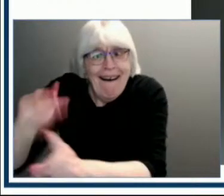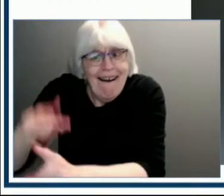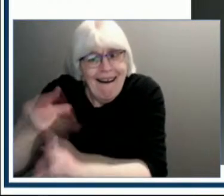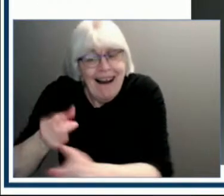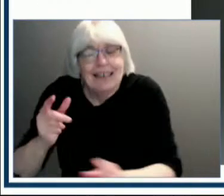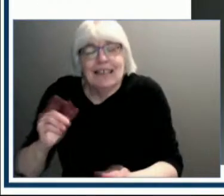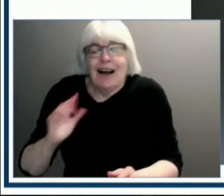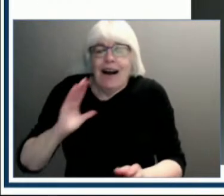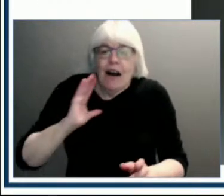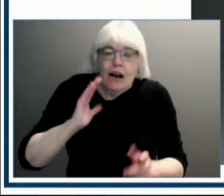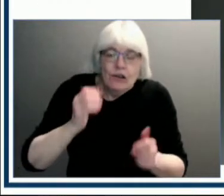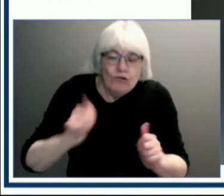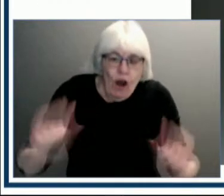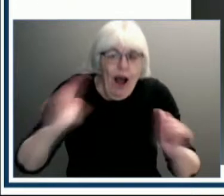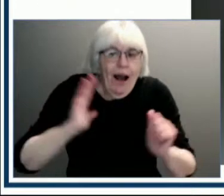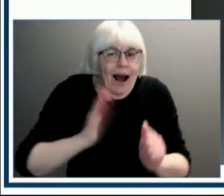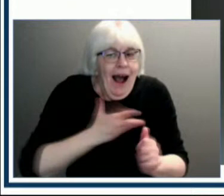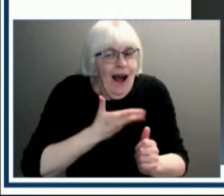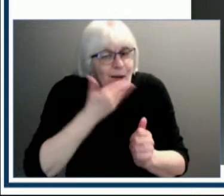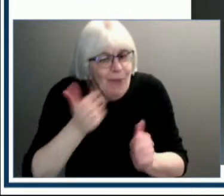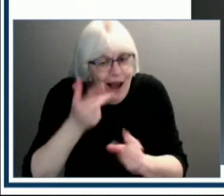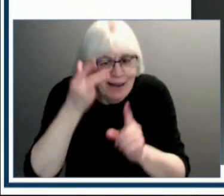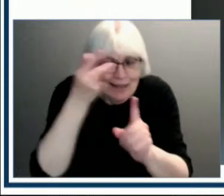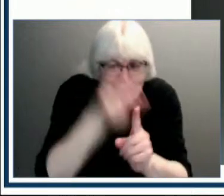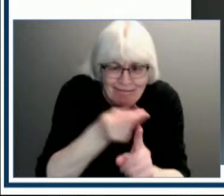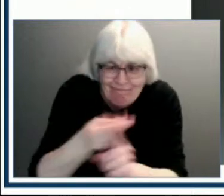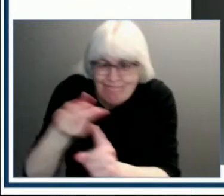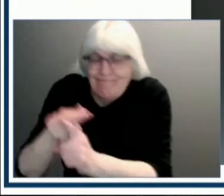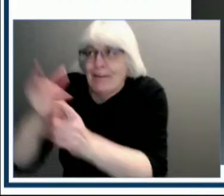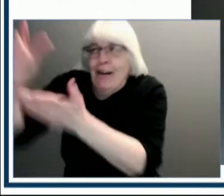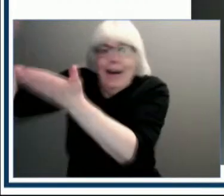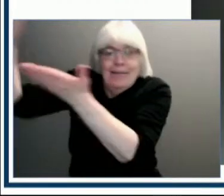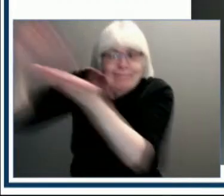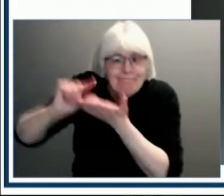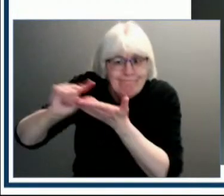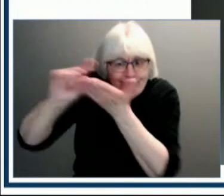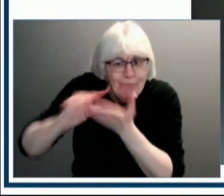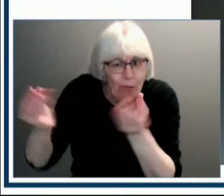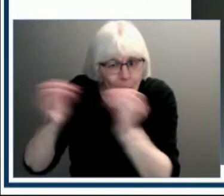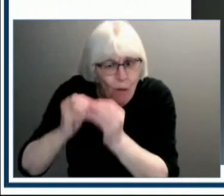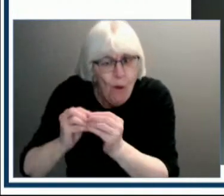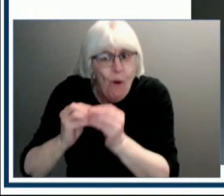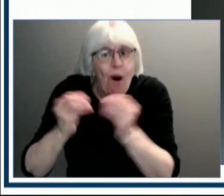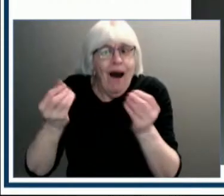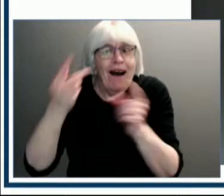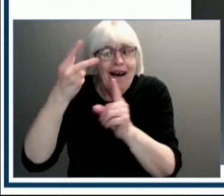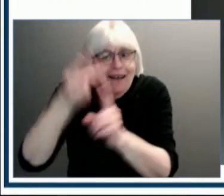delivery, managing cases and contacts, and caring for people who are sick.